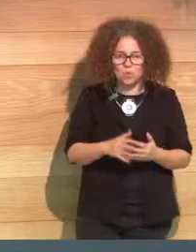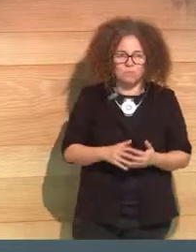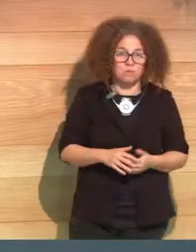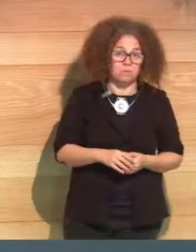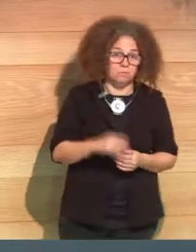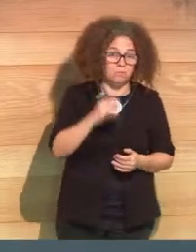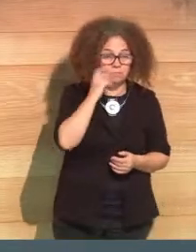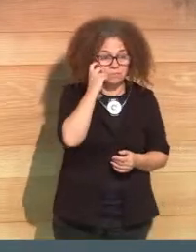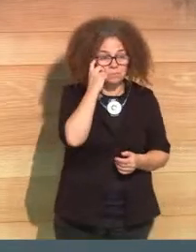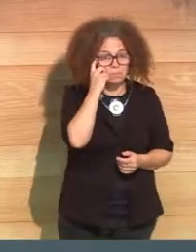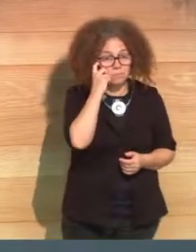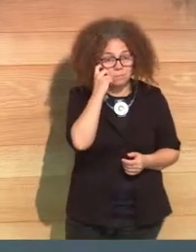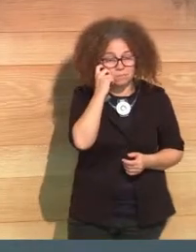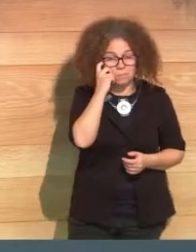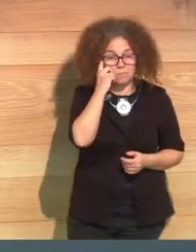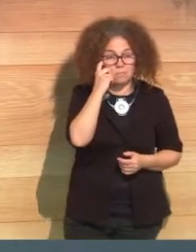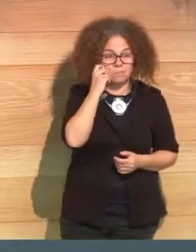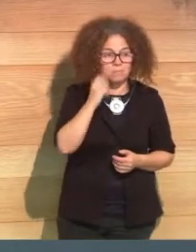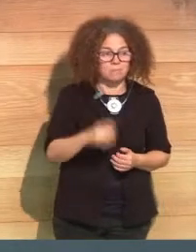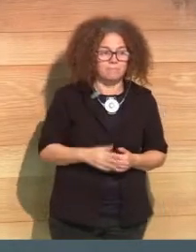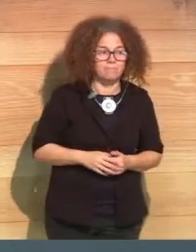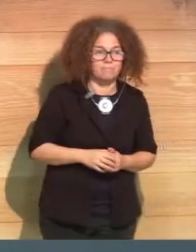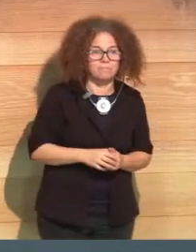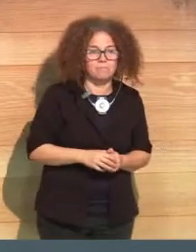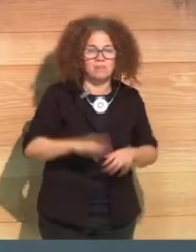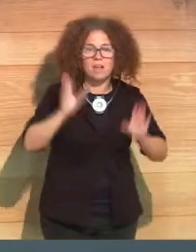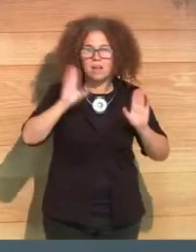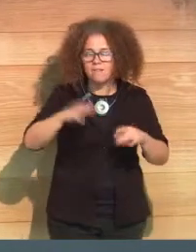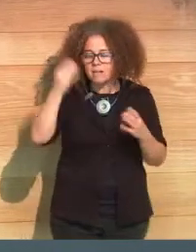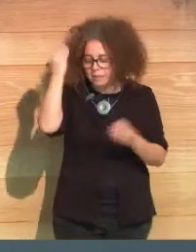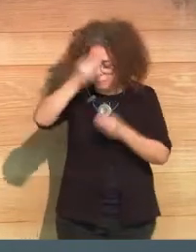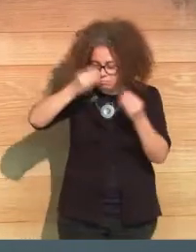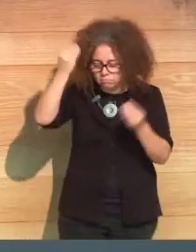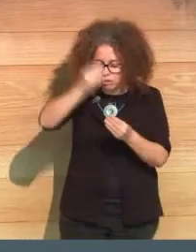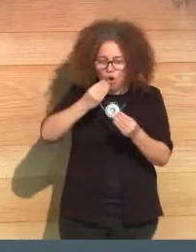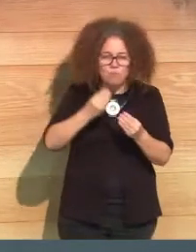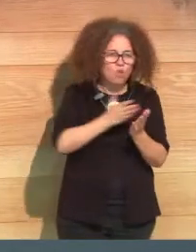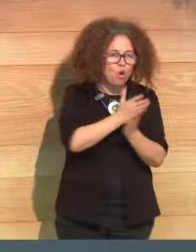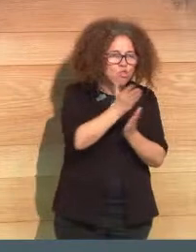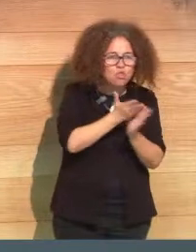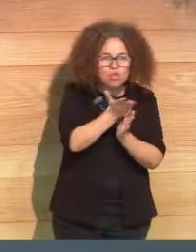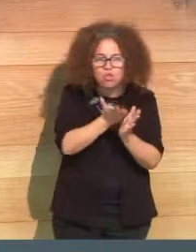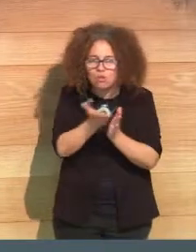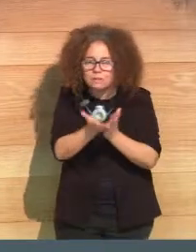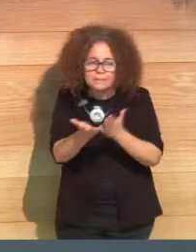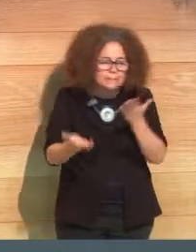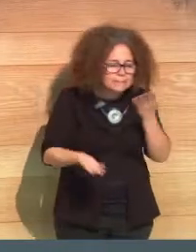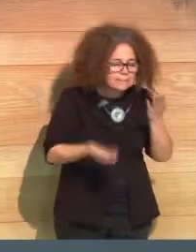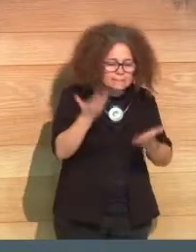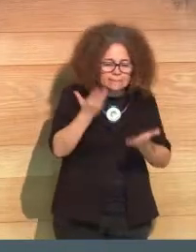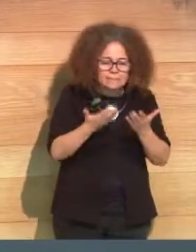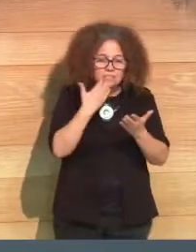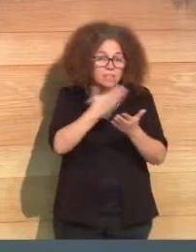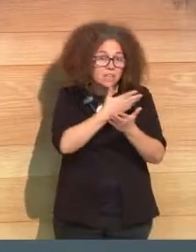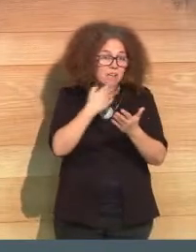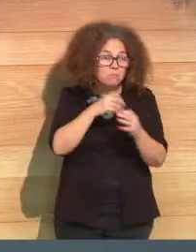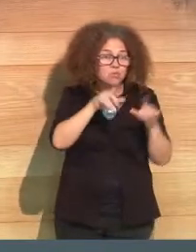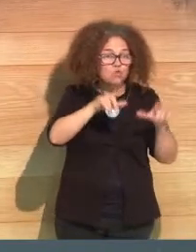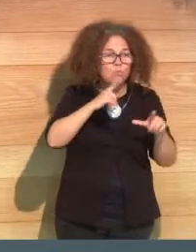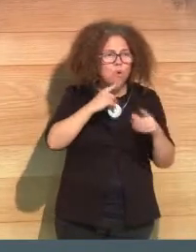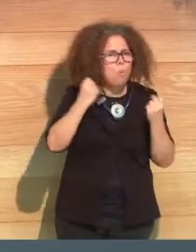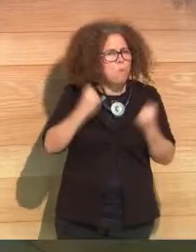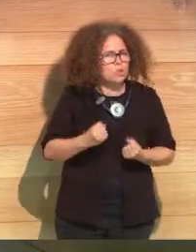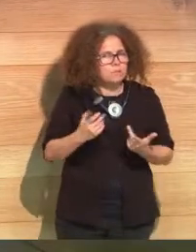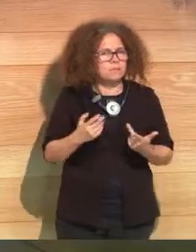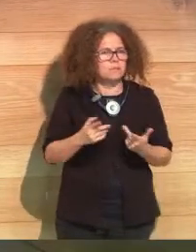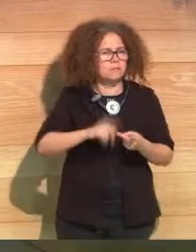try a lot of options to have a very strong piece, a very strong installation. But yeah, as Juliette perfectly